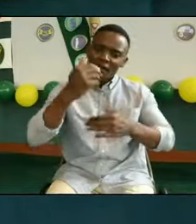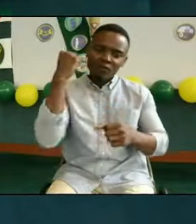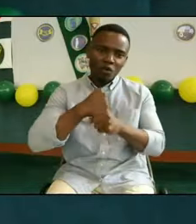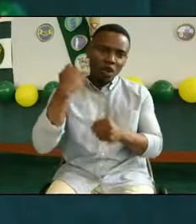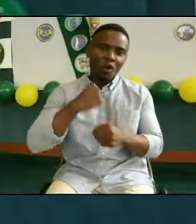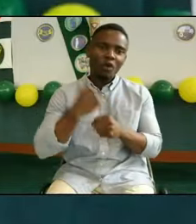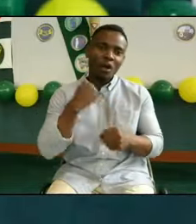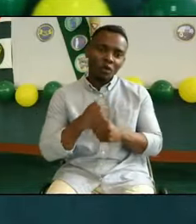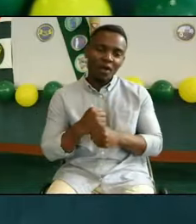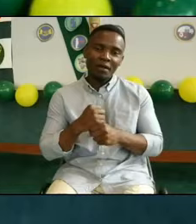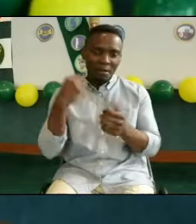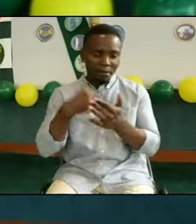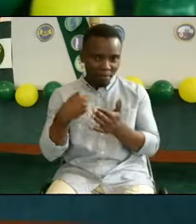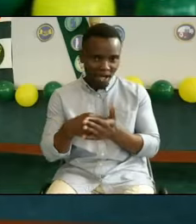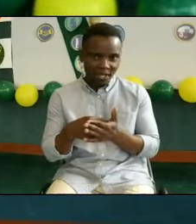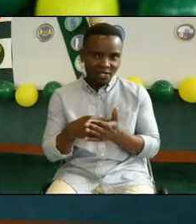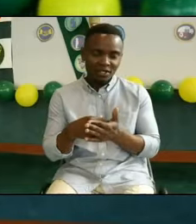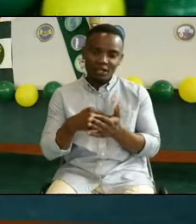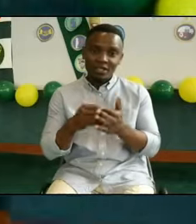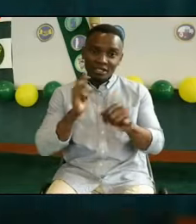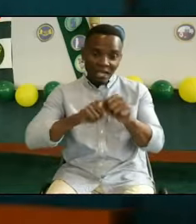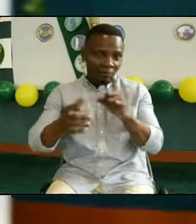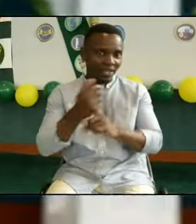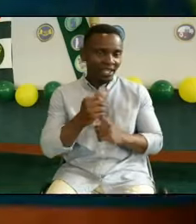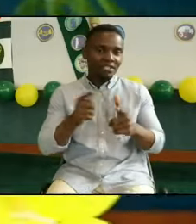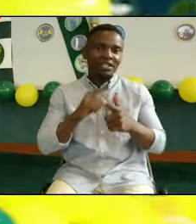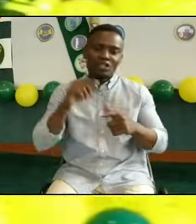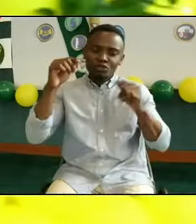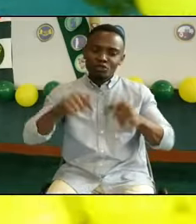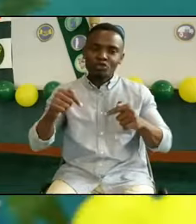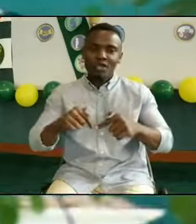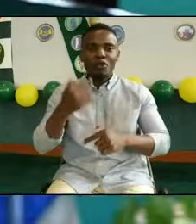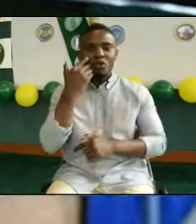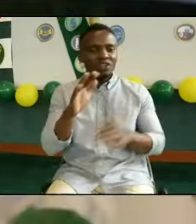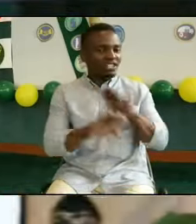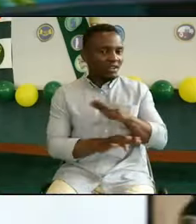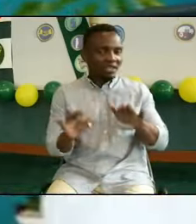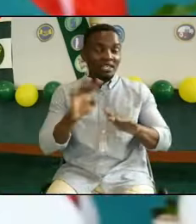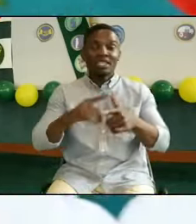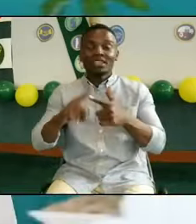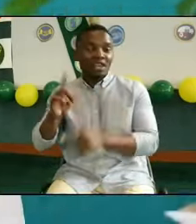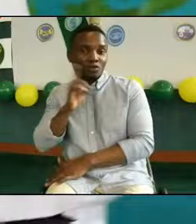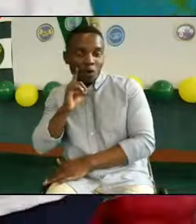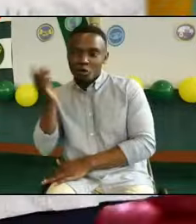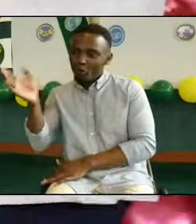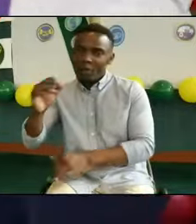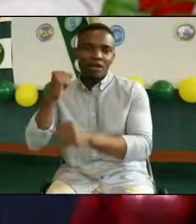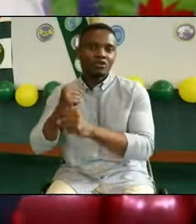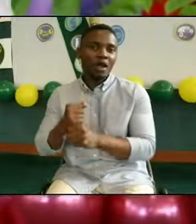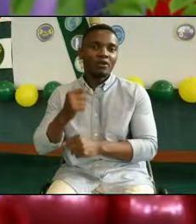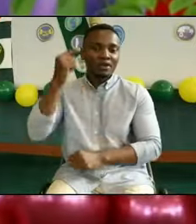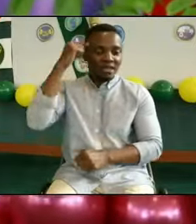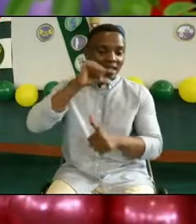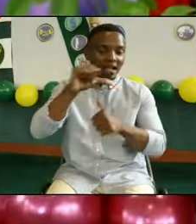we get from our salary, we eat it today, and we are going tomorrow to chase again. We always think about today. We are not